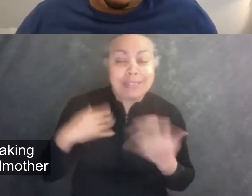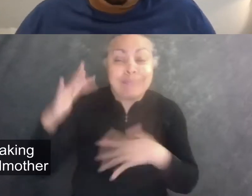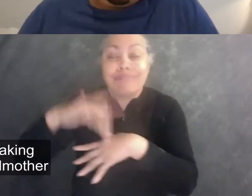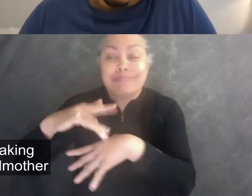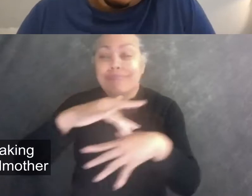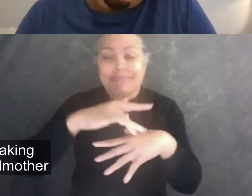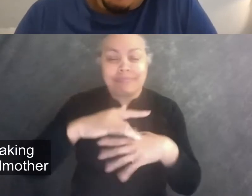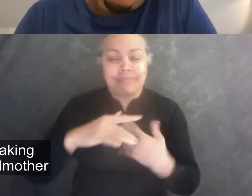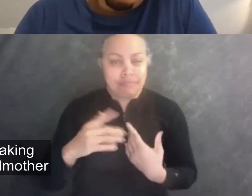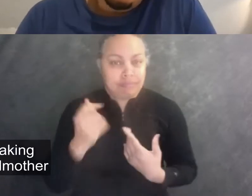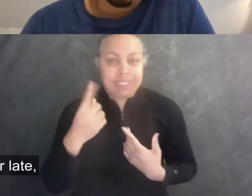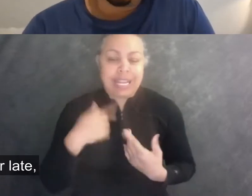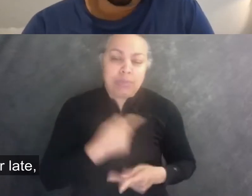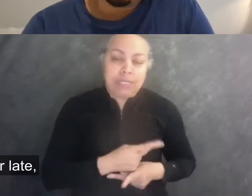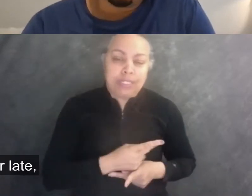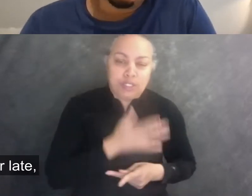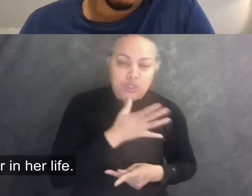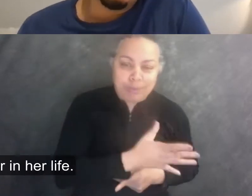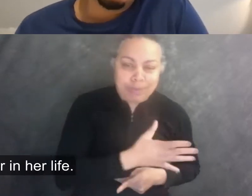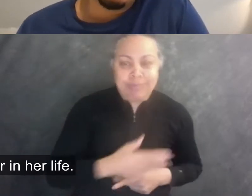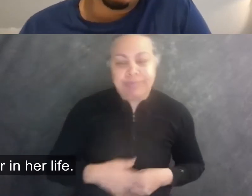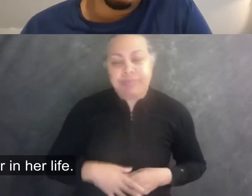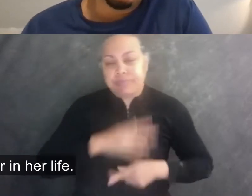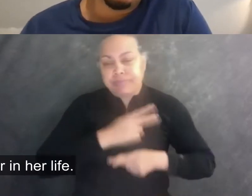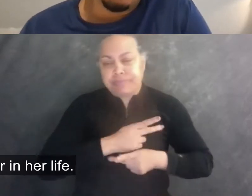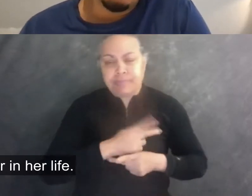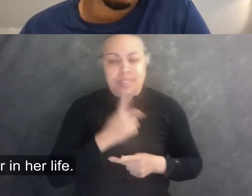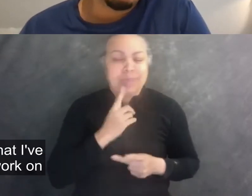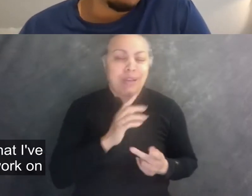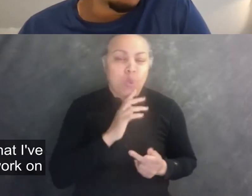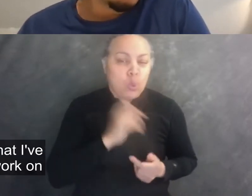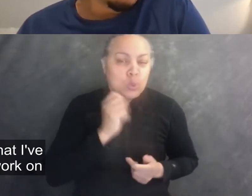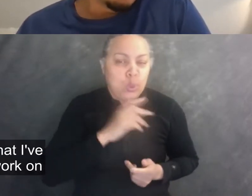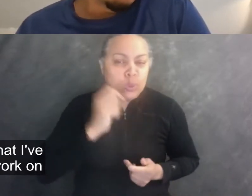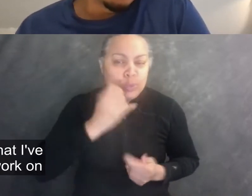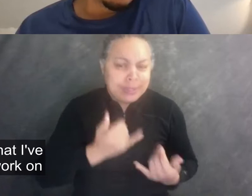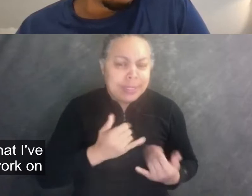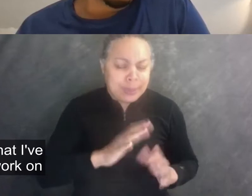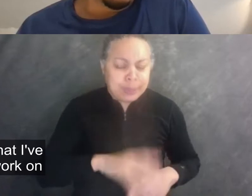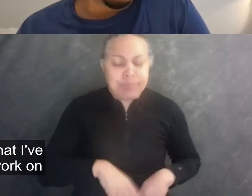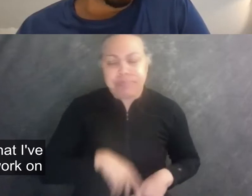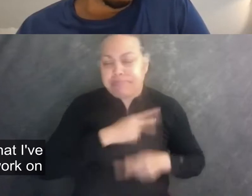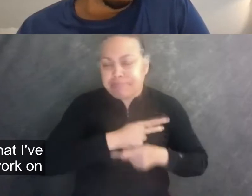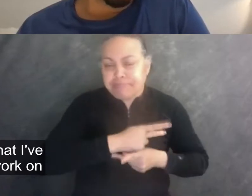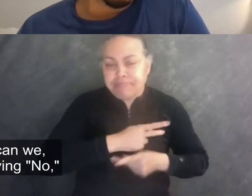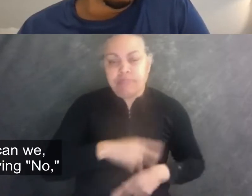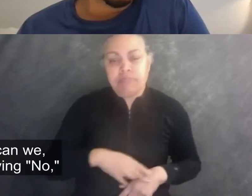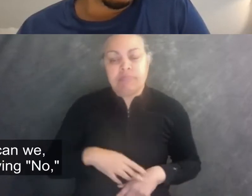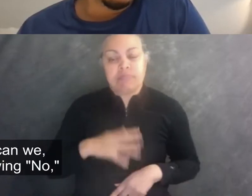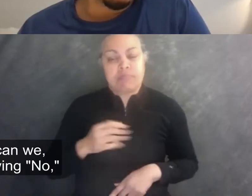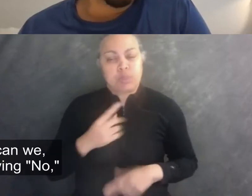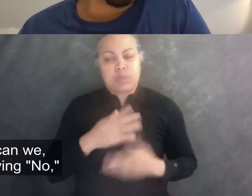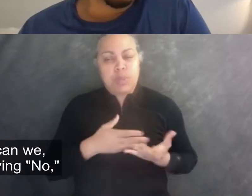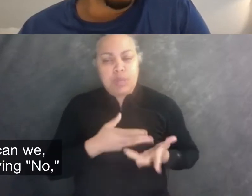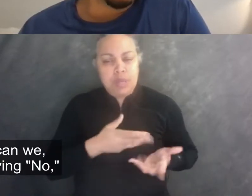been taking care of my grandmother and helping her late as she's getting older in her life. And one thing that I've been trying to work on with her is